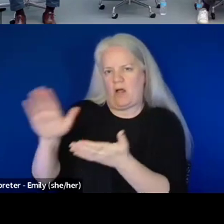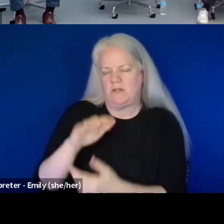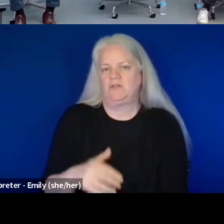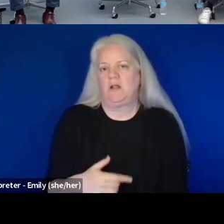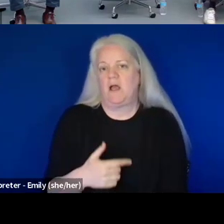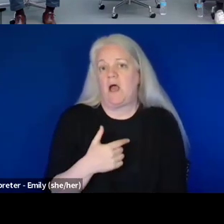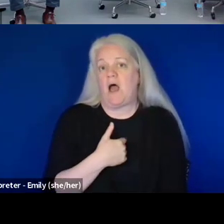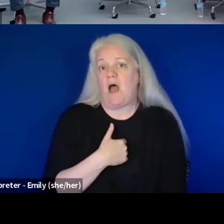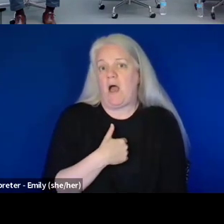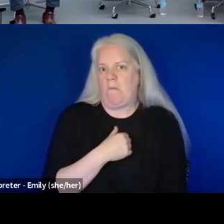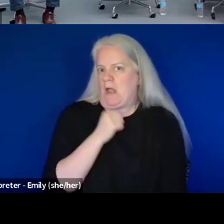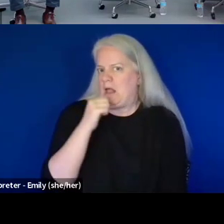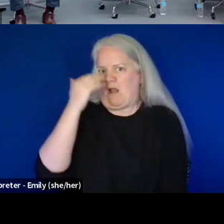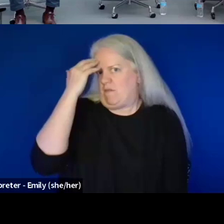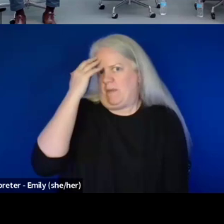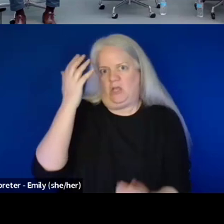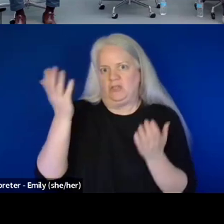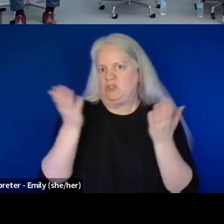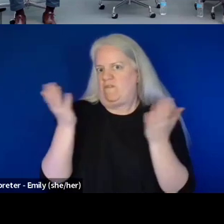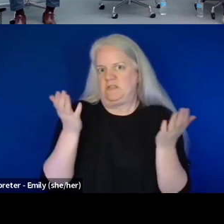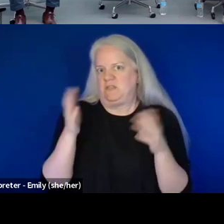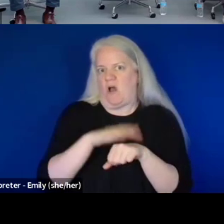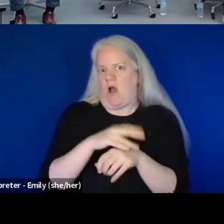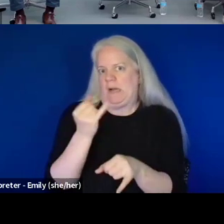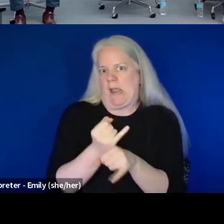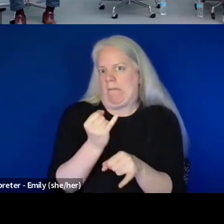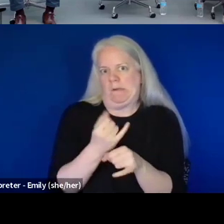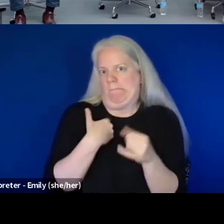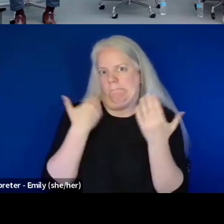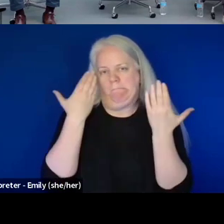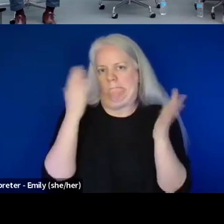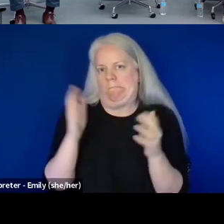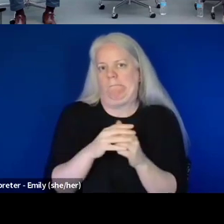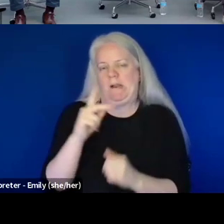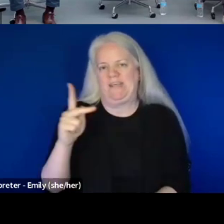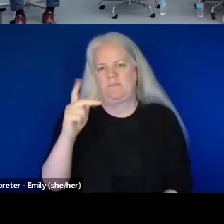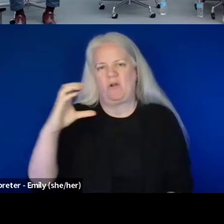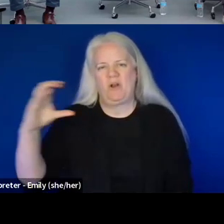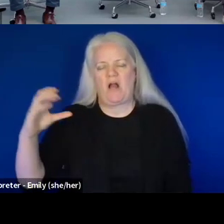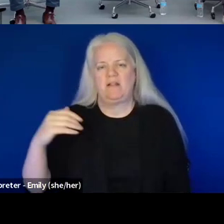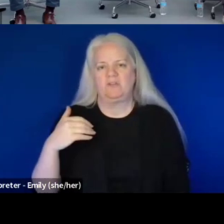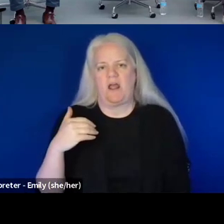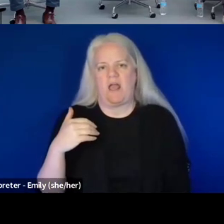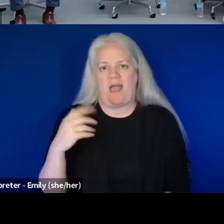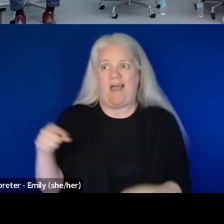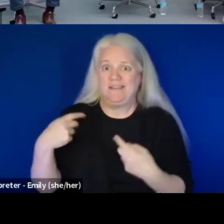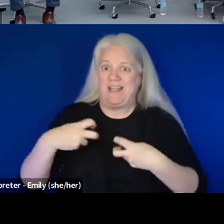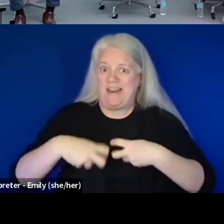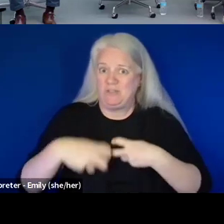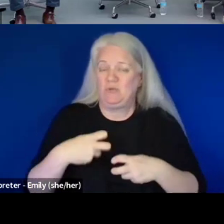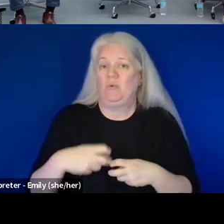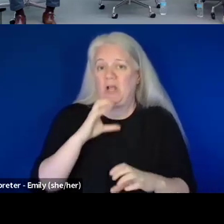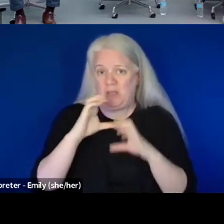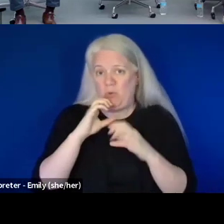I'm very unfamiliar with the services that we have on campus. Kingsborough has historically had an issue with getting information to